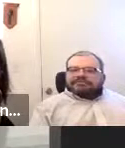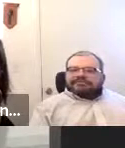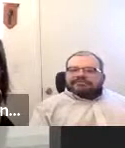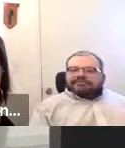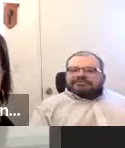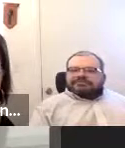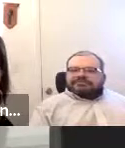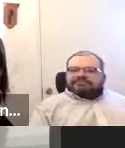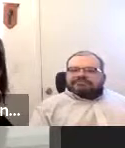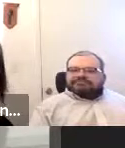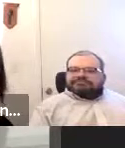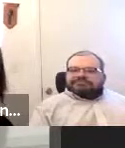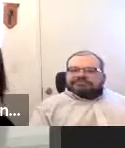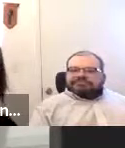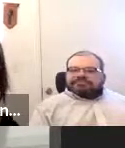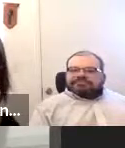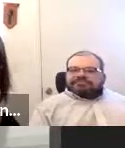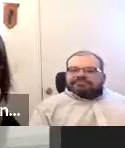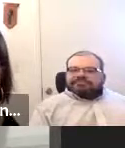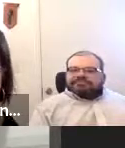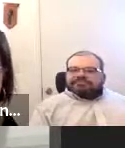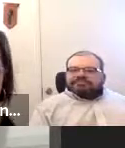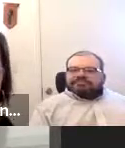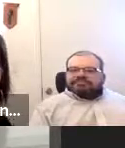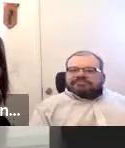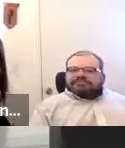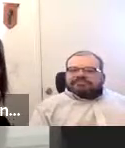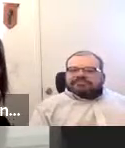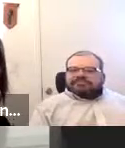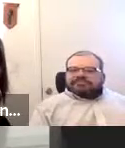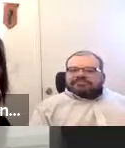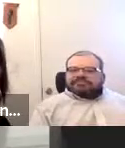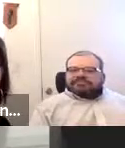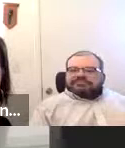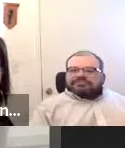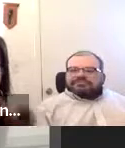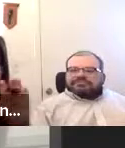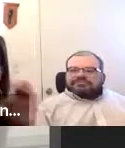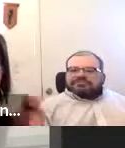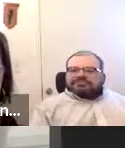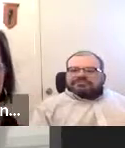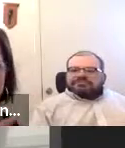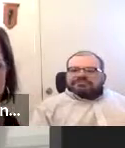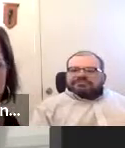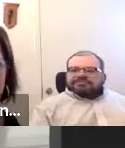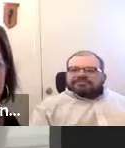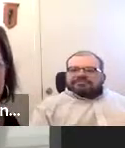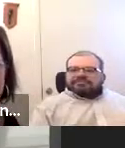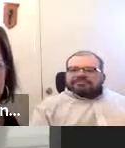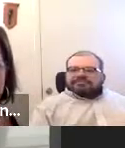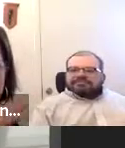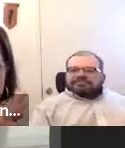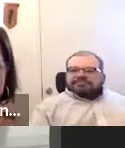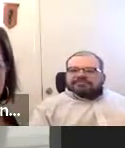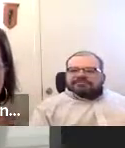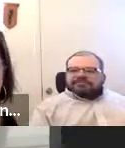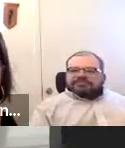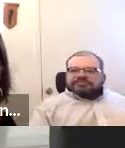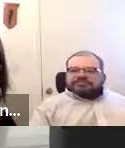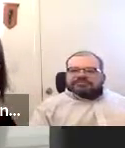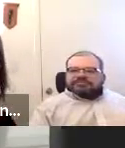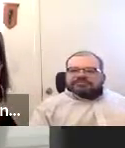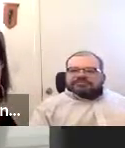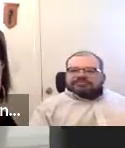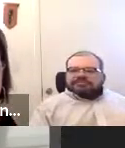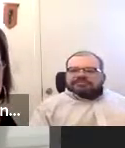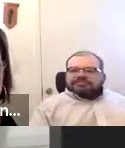an accessible crib. It's a barn door style crib that opens in the front so that we can